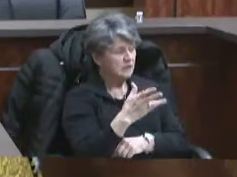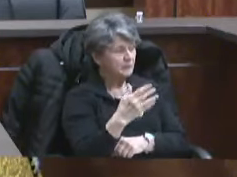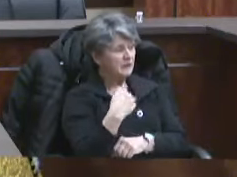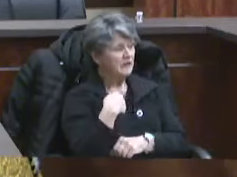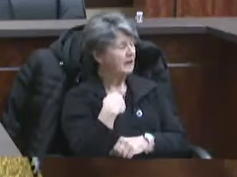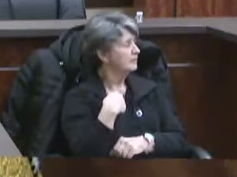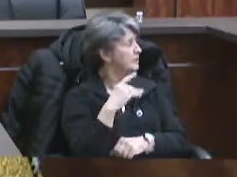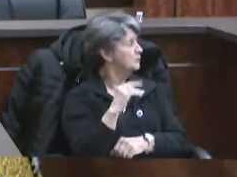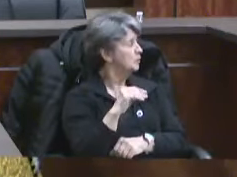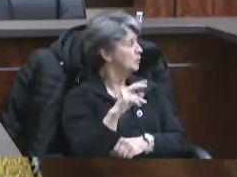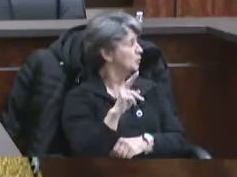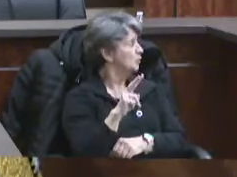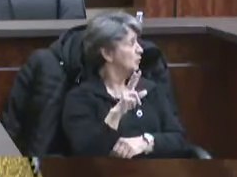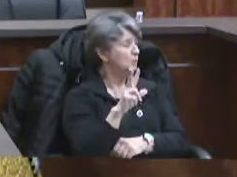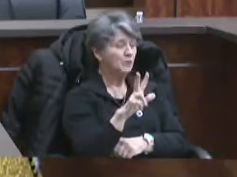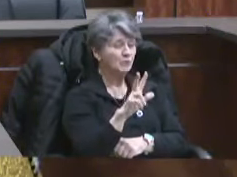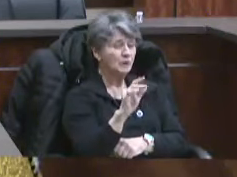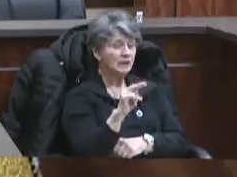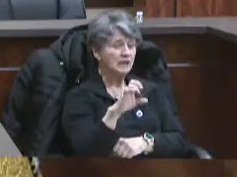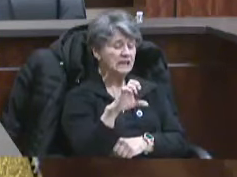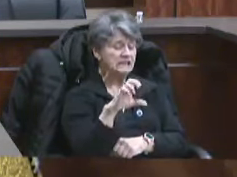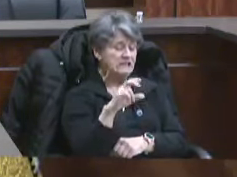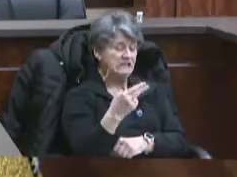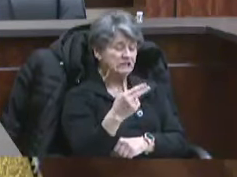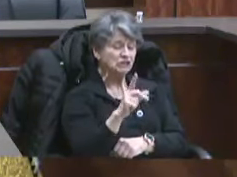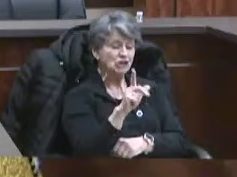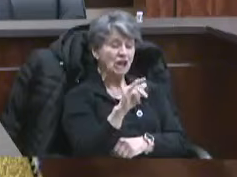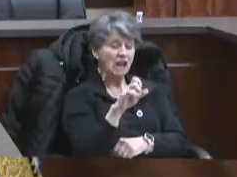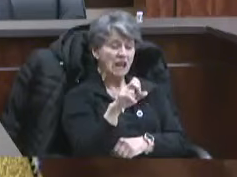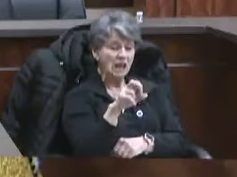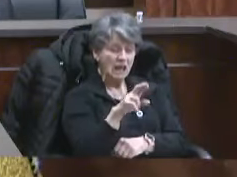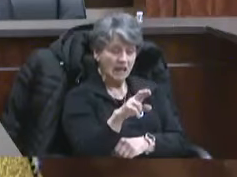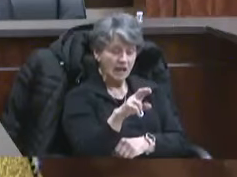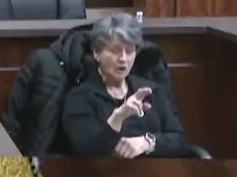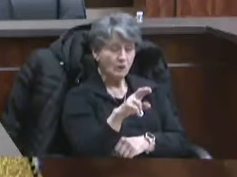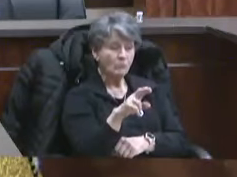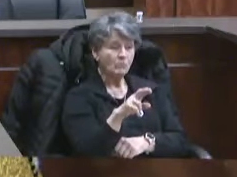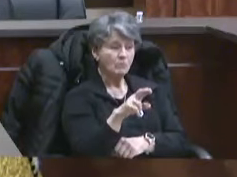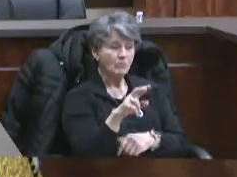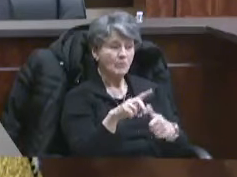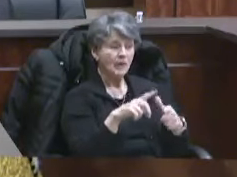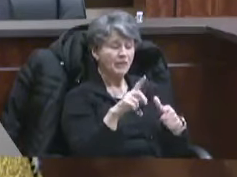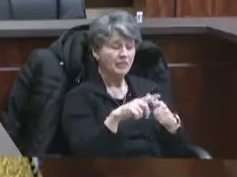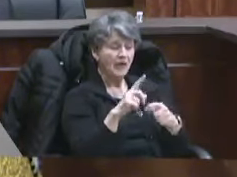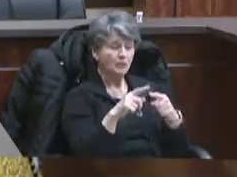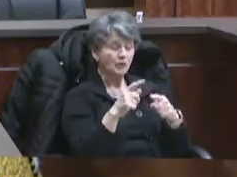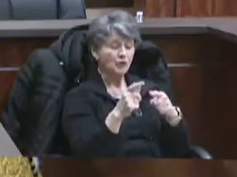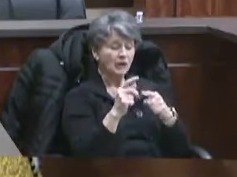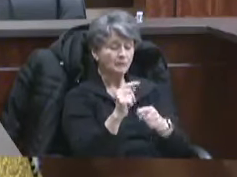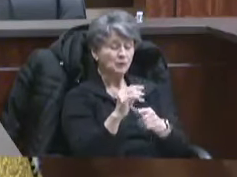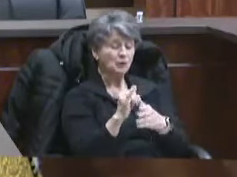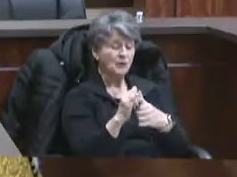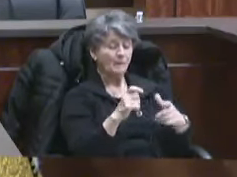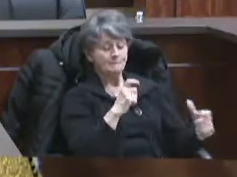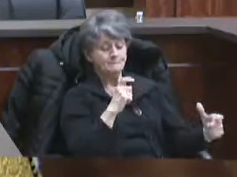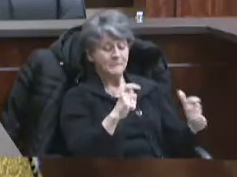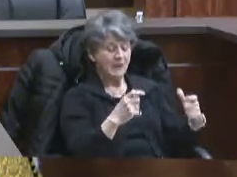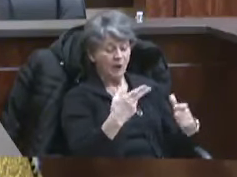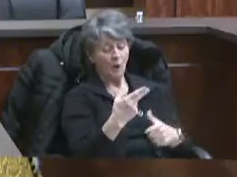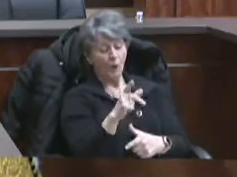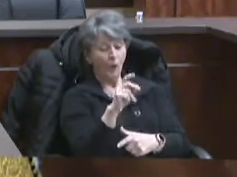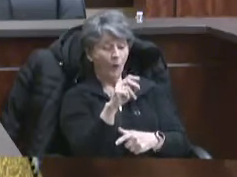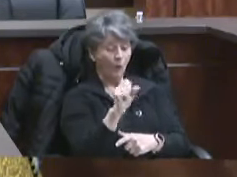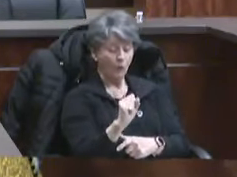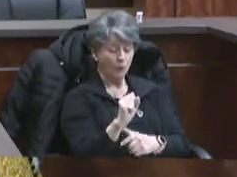nice 2 to 3 inch layer of this stone or gravel, and then when you come to those massive holes that are in there with